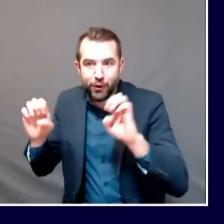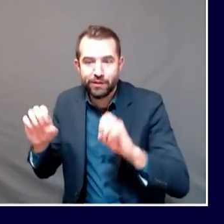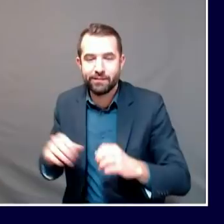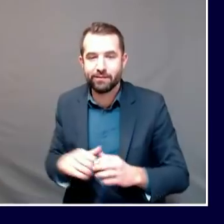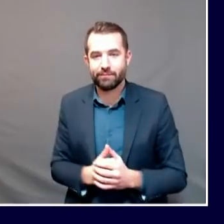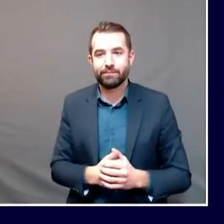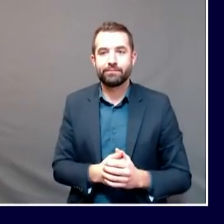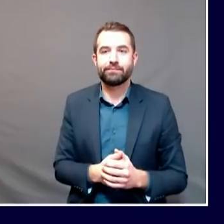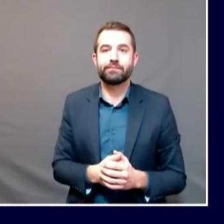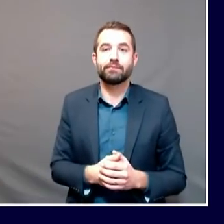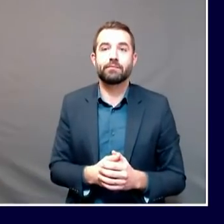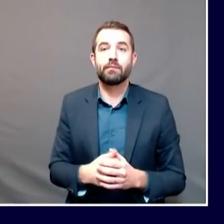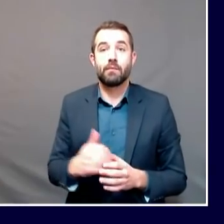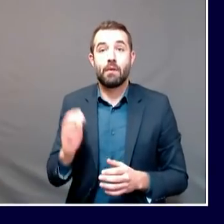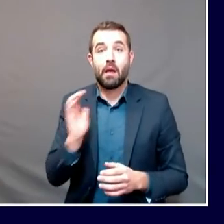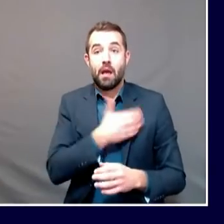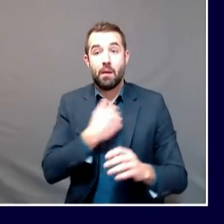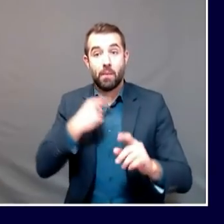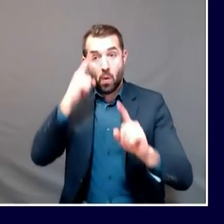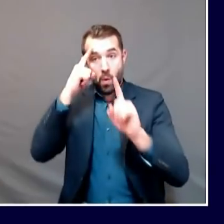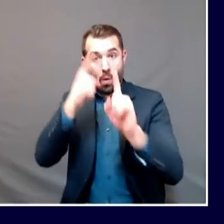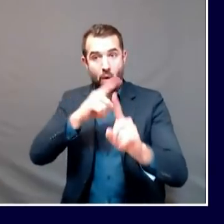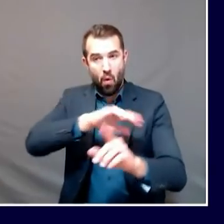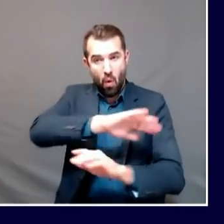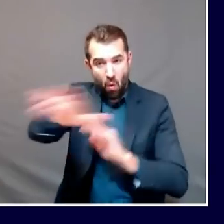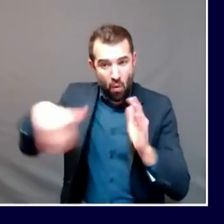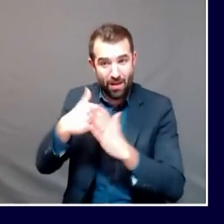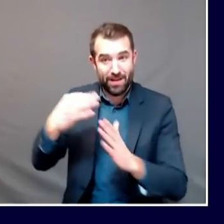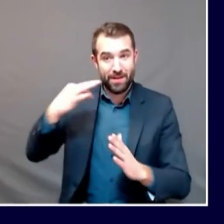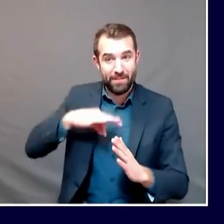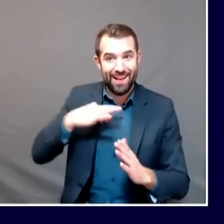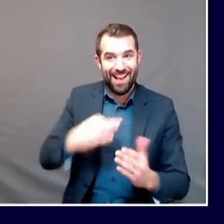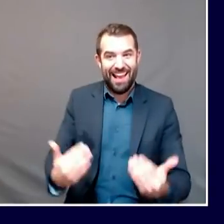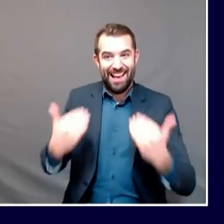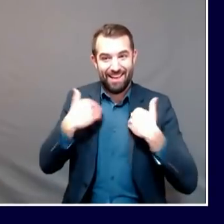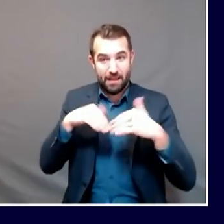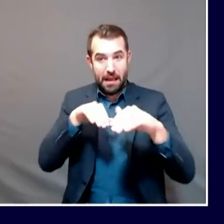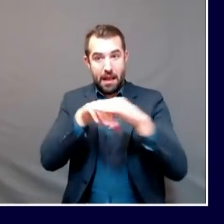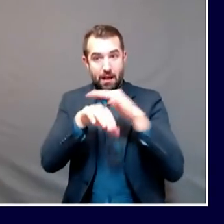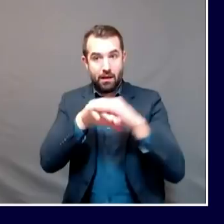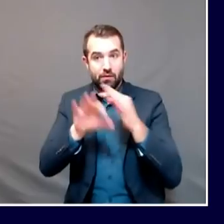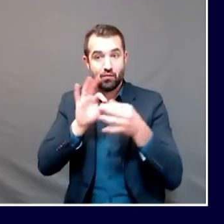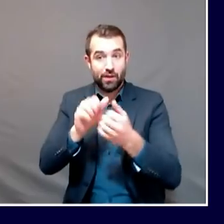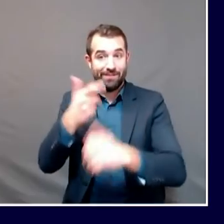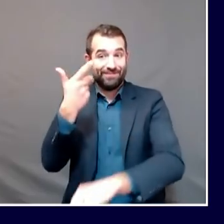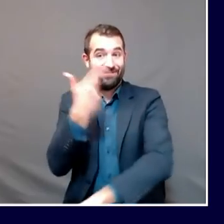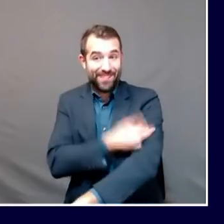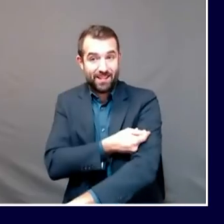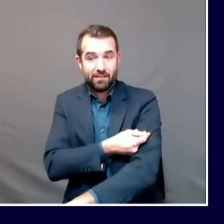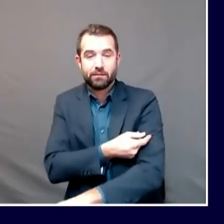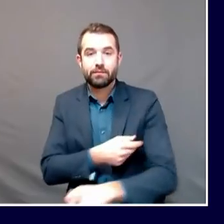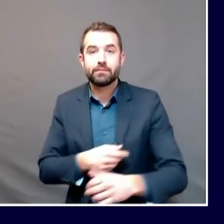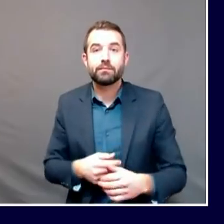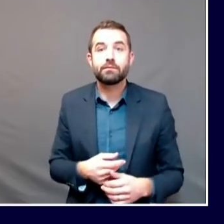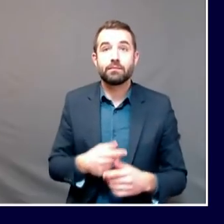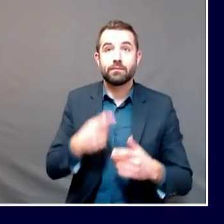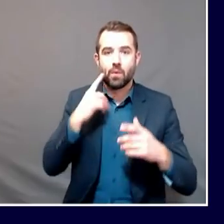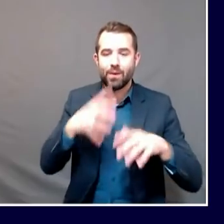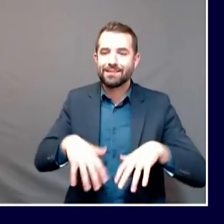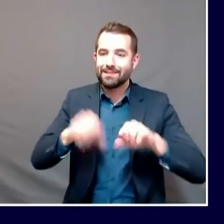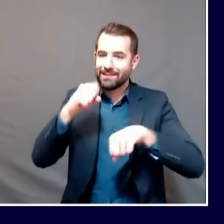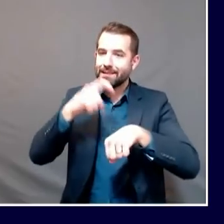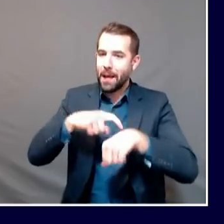to the general public, but it may be many, many months away. Bob, before I turn to the next question, there's a